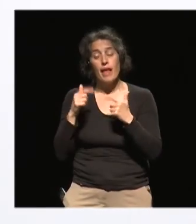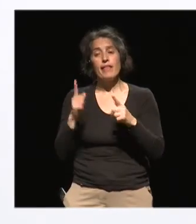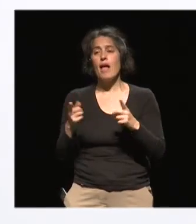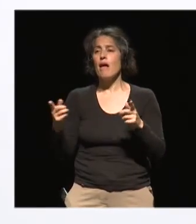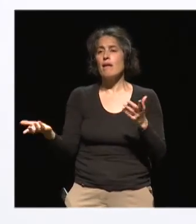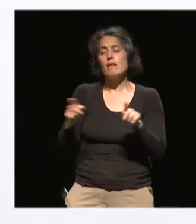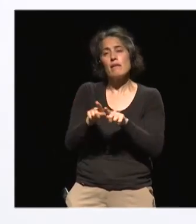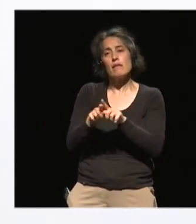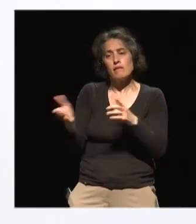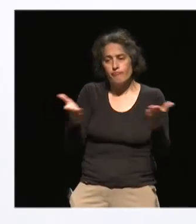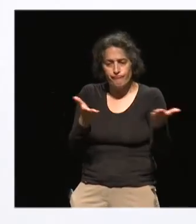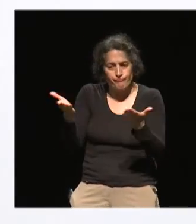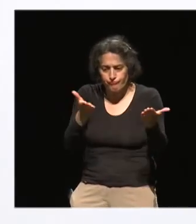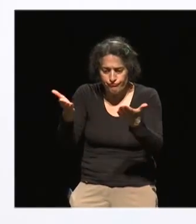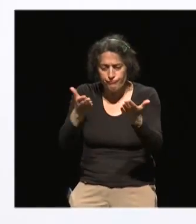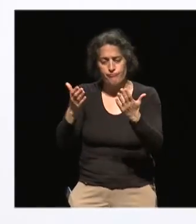contributions